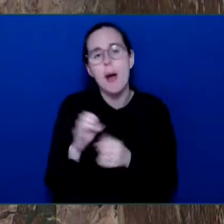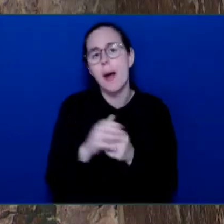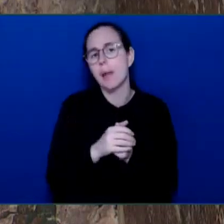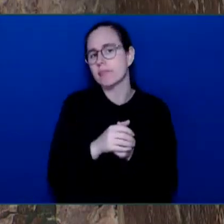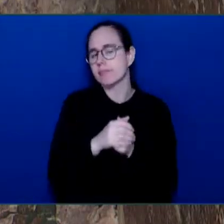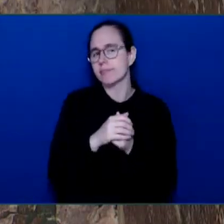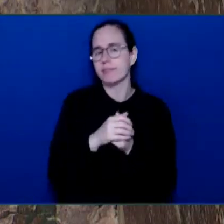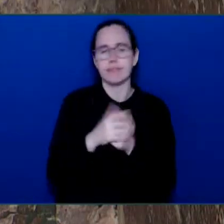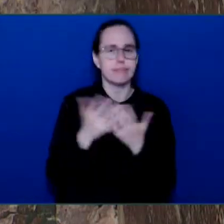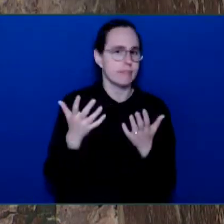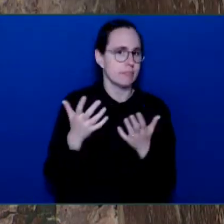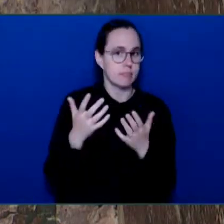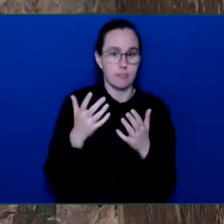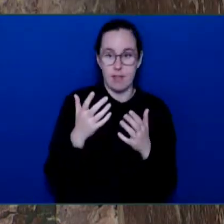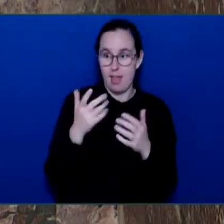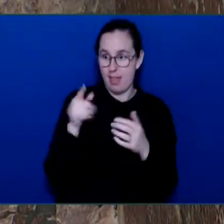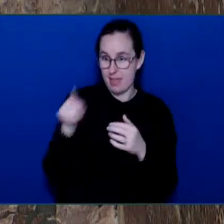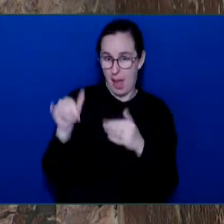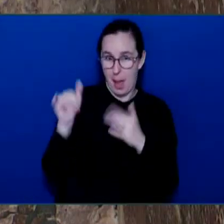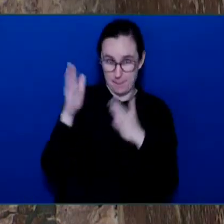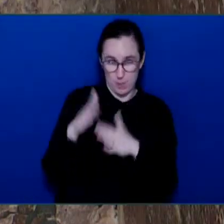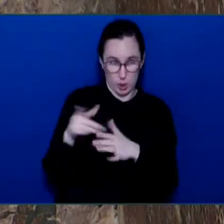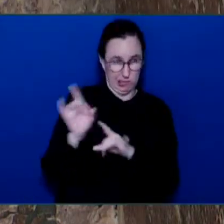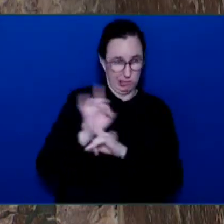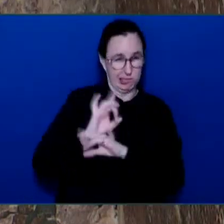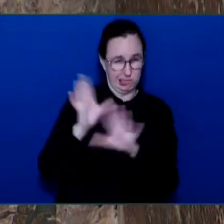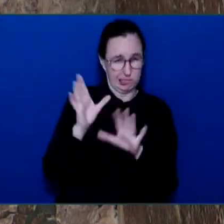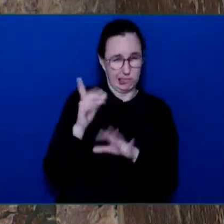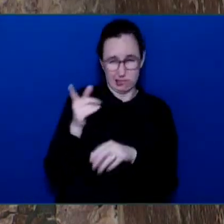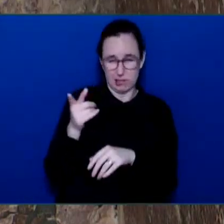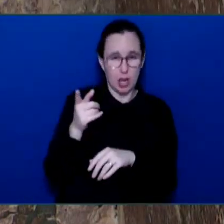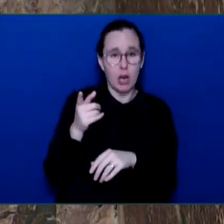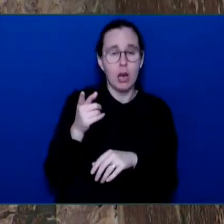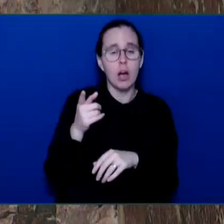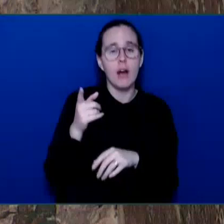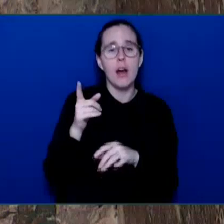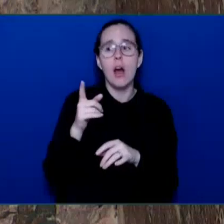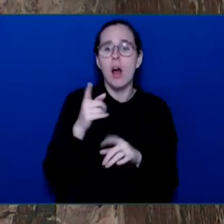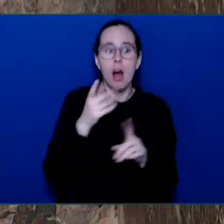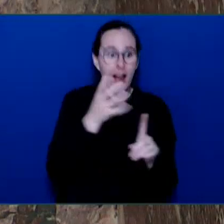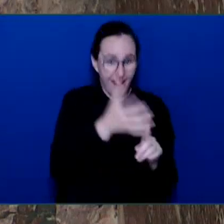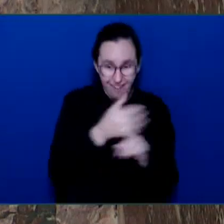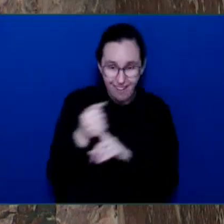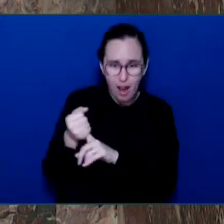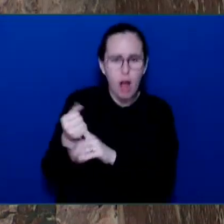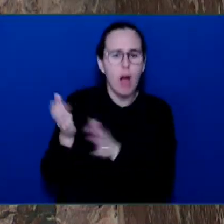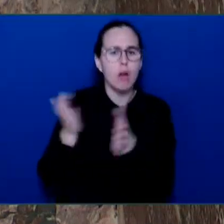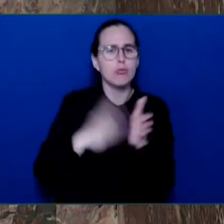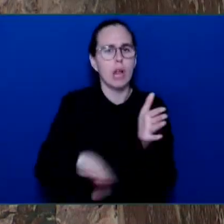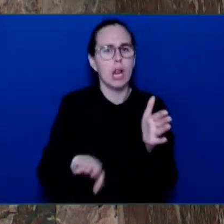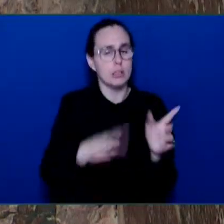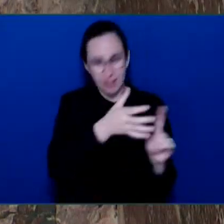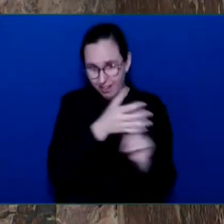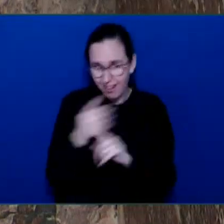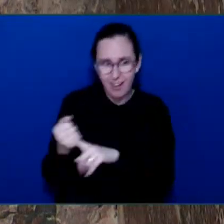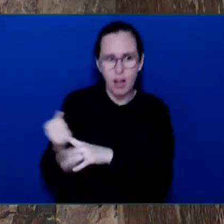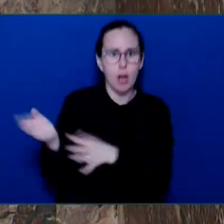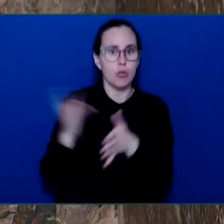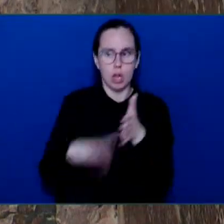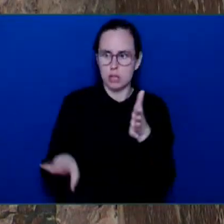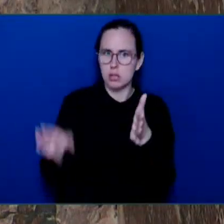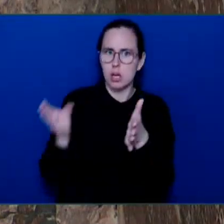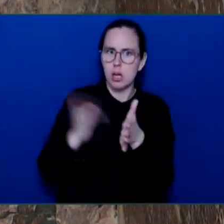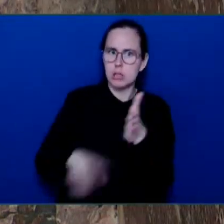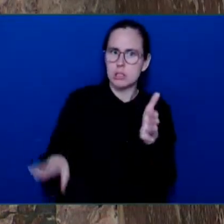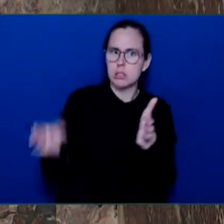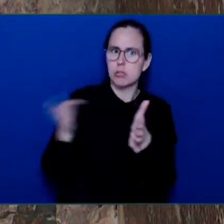of this Premier's catch and release regime until this prolific offender escalated to violence, pulling a knife and breaching